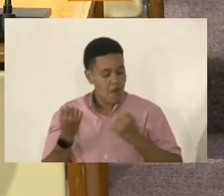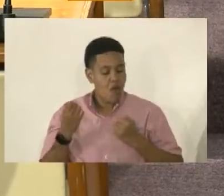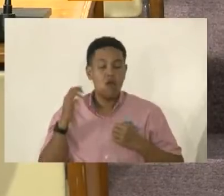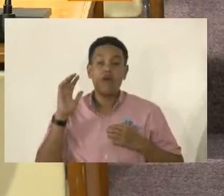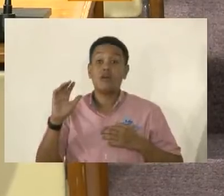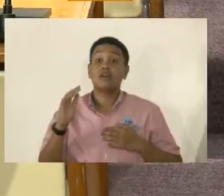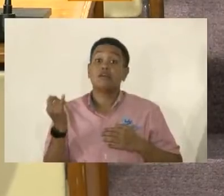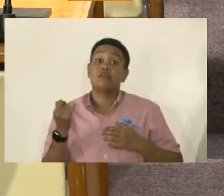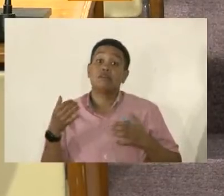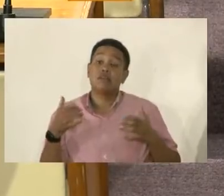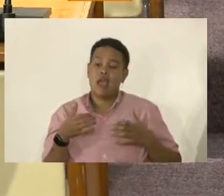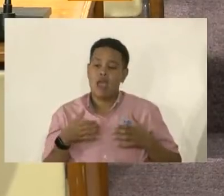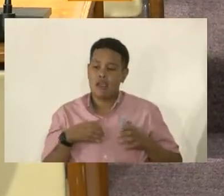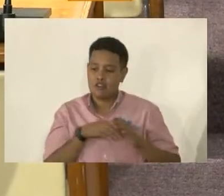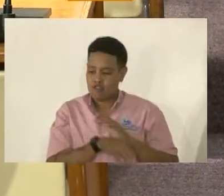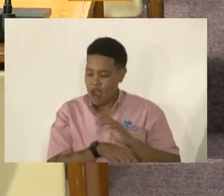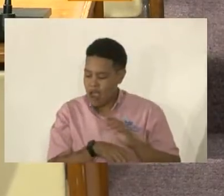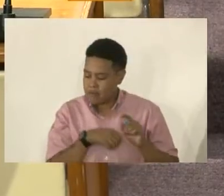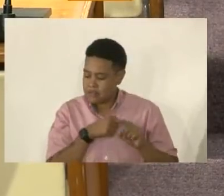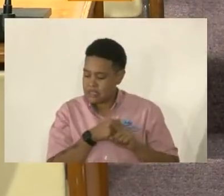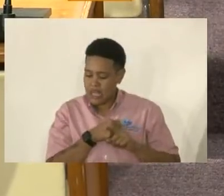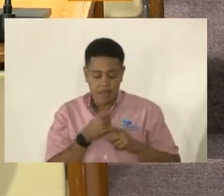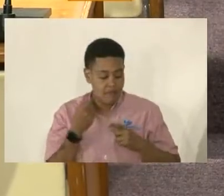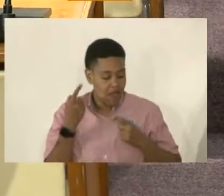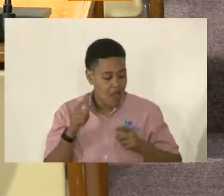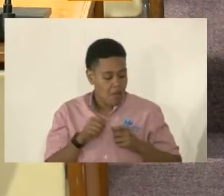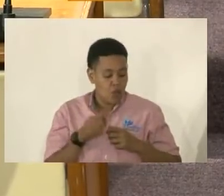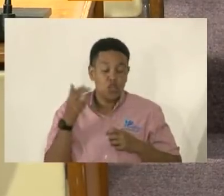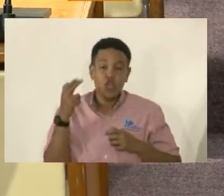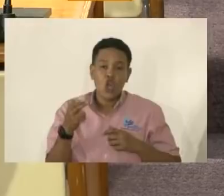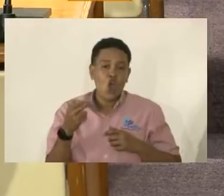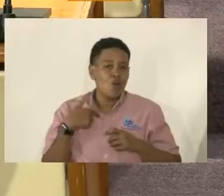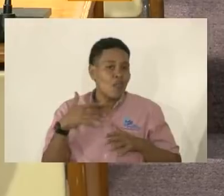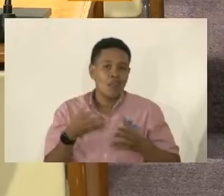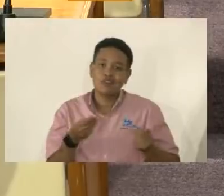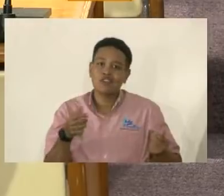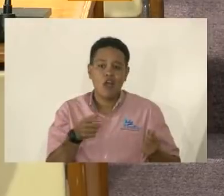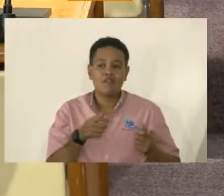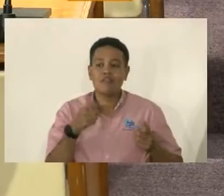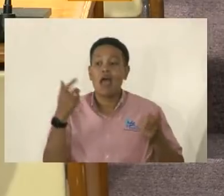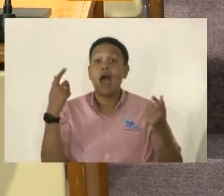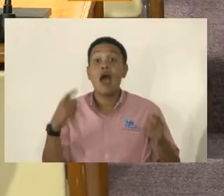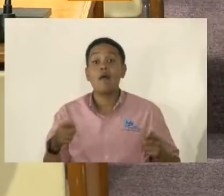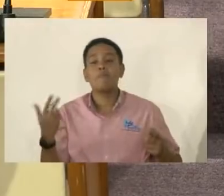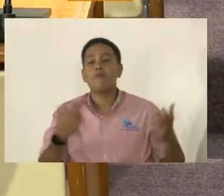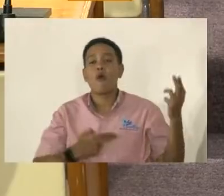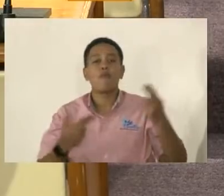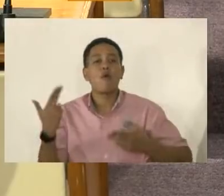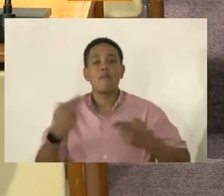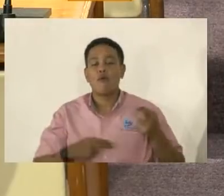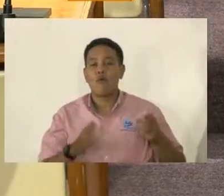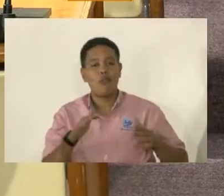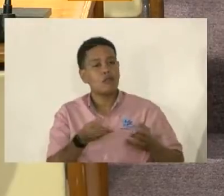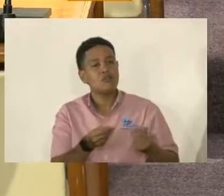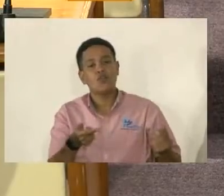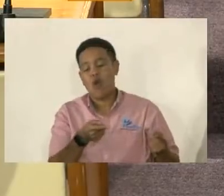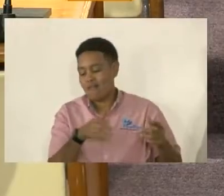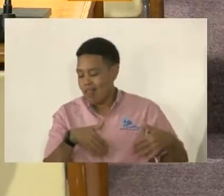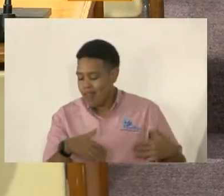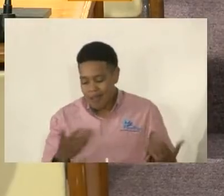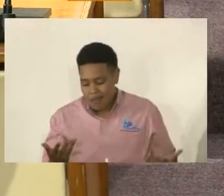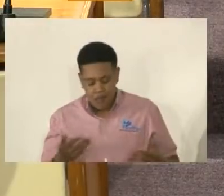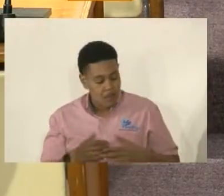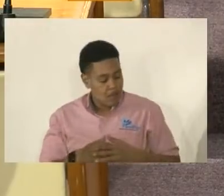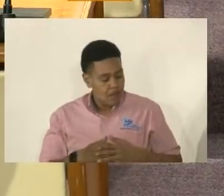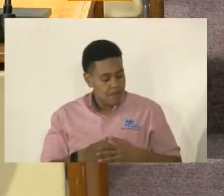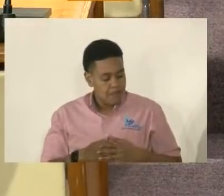crime that is conducted with guns that ends in shooting and murder. We have not broken the back in that space.